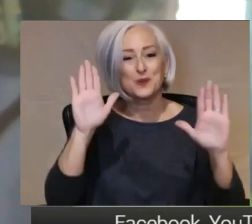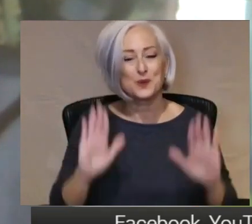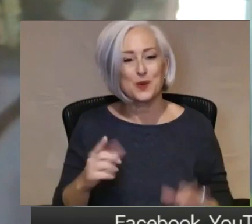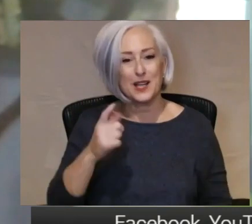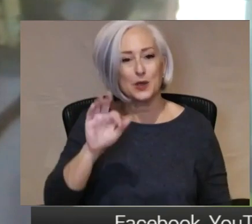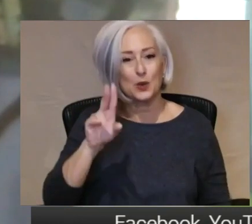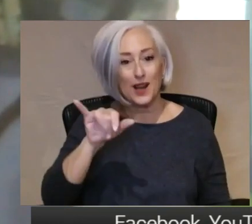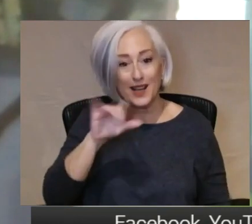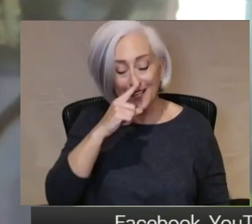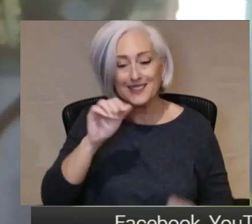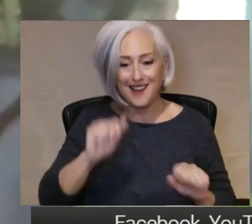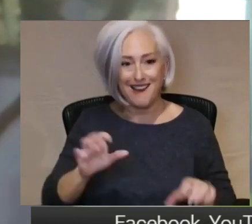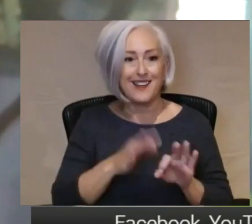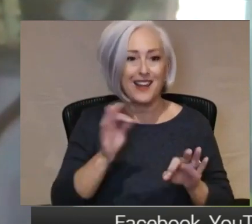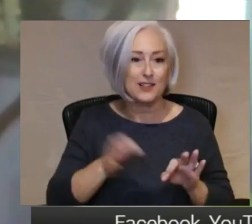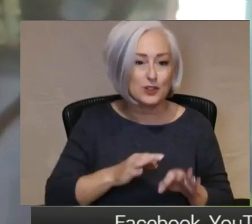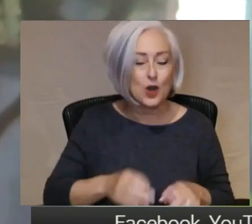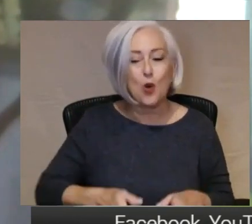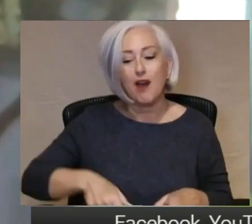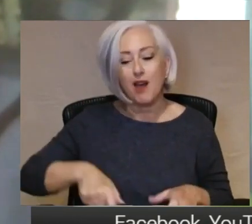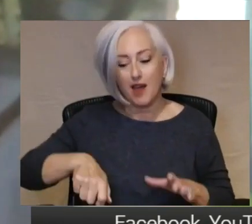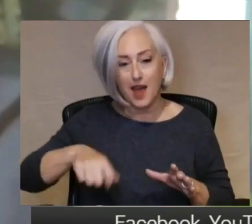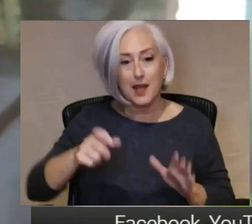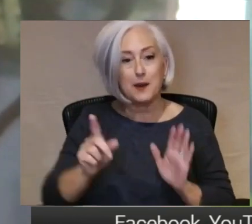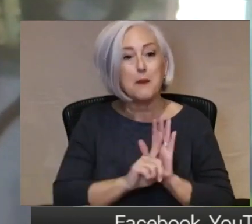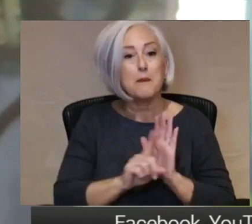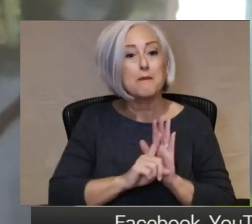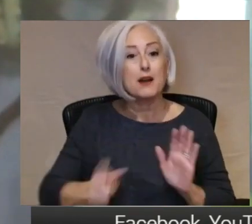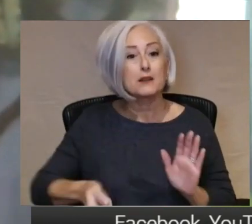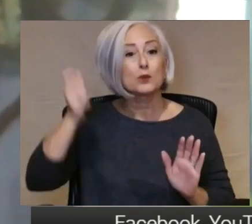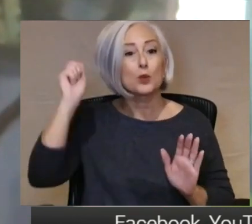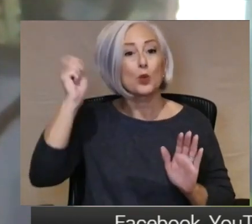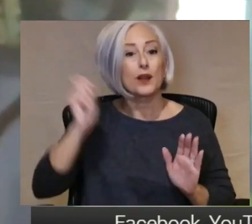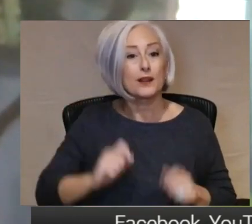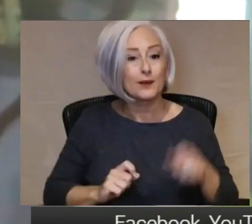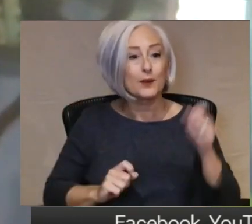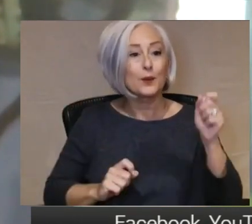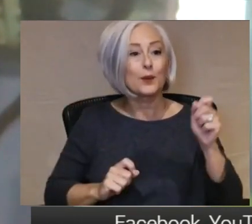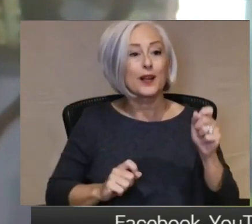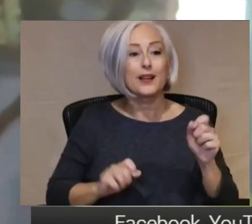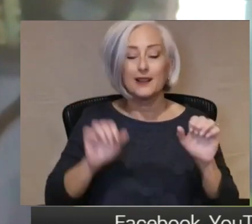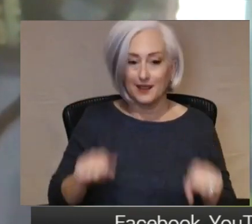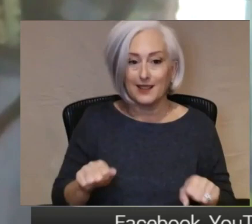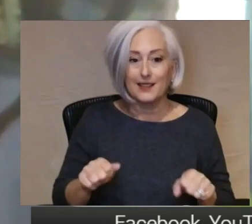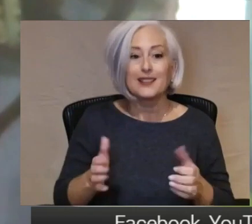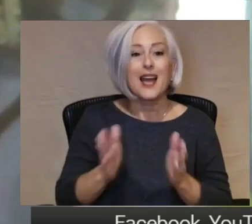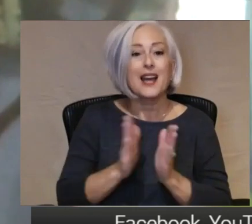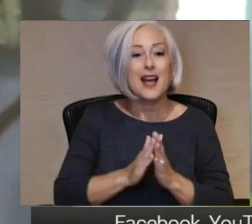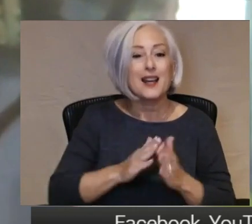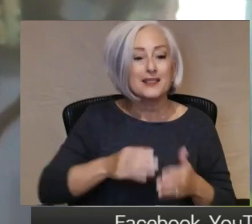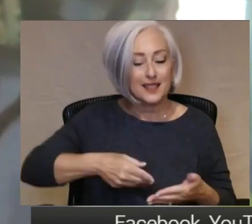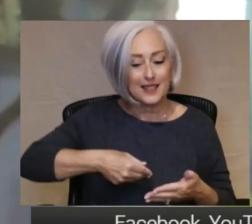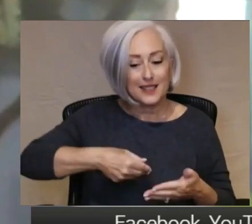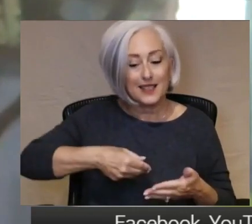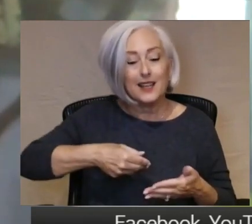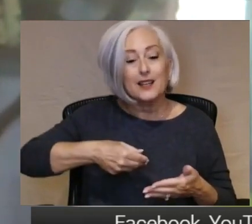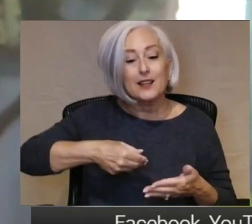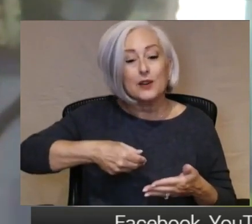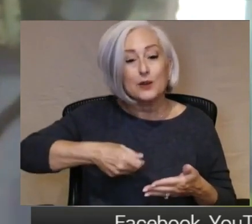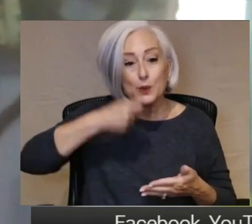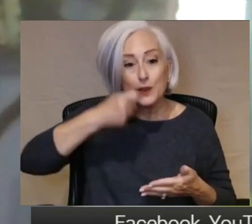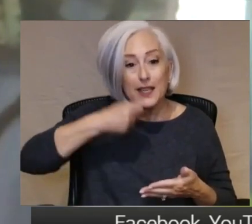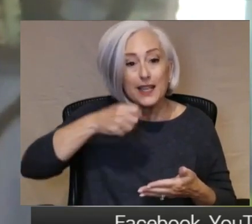like coleslaw and rice without having to ask, would they please bring me a spoon? And those are things you